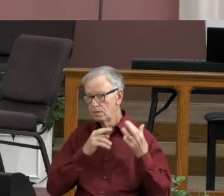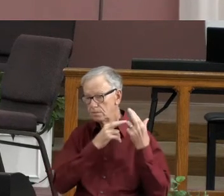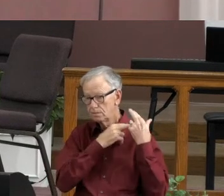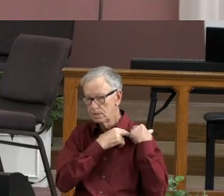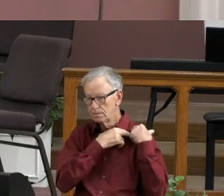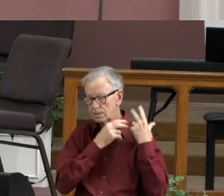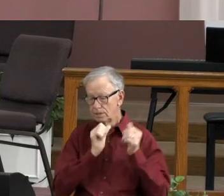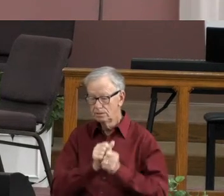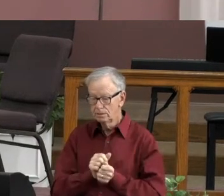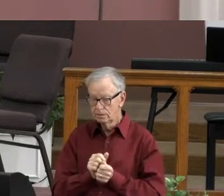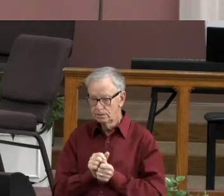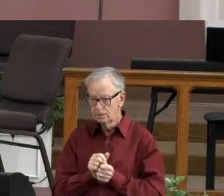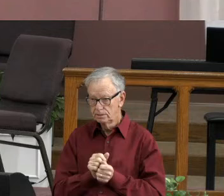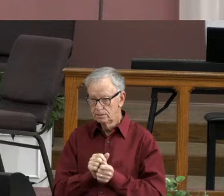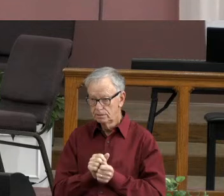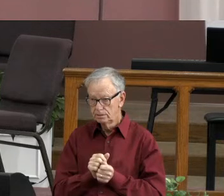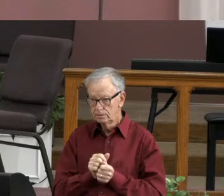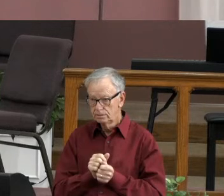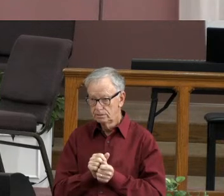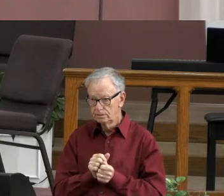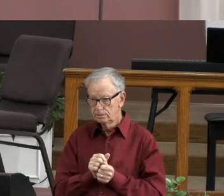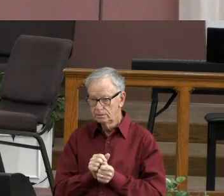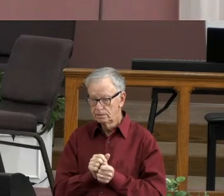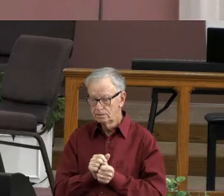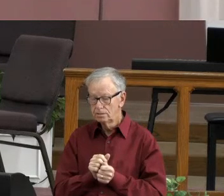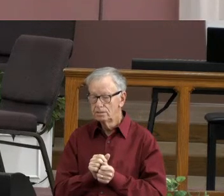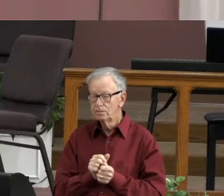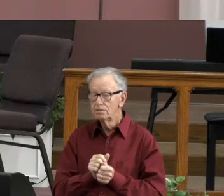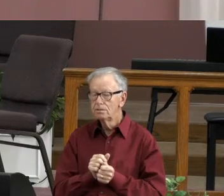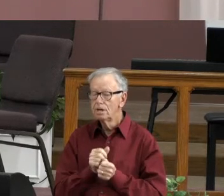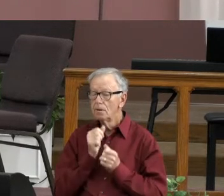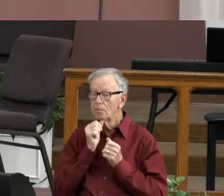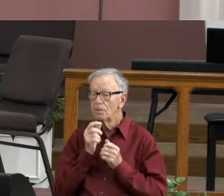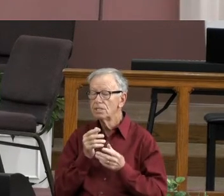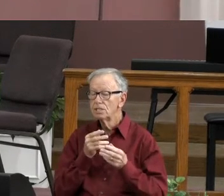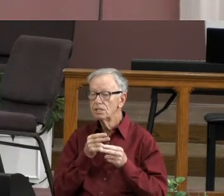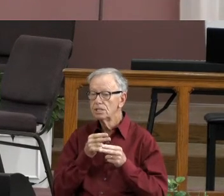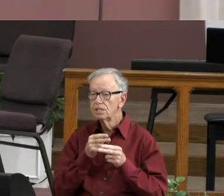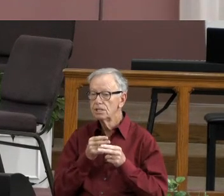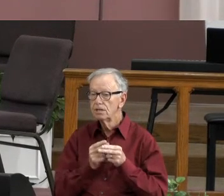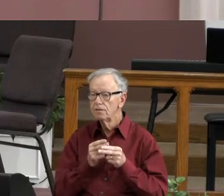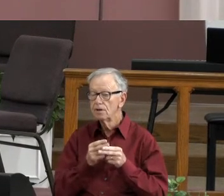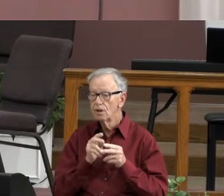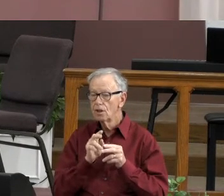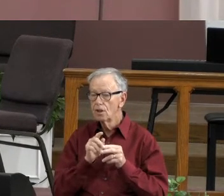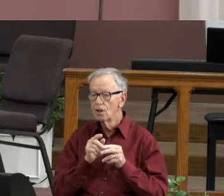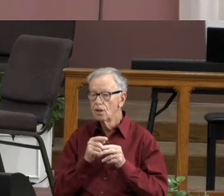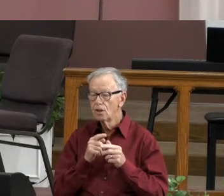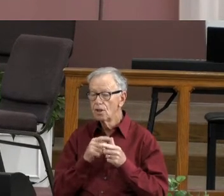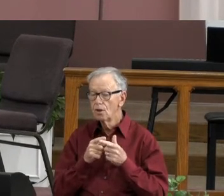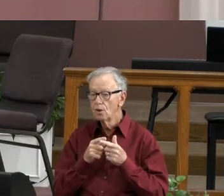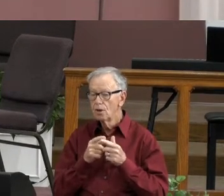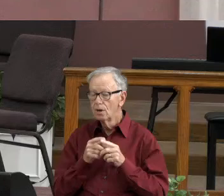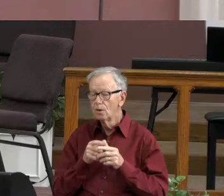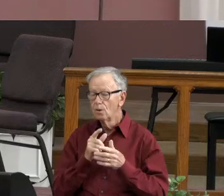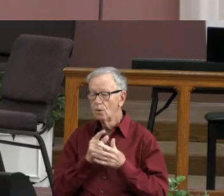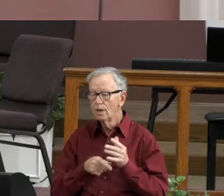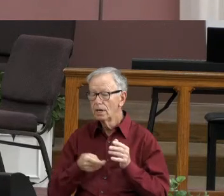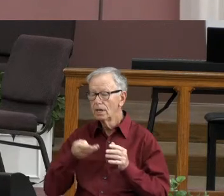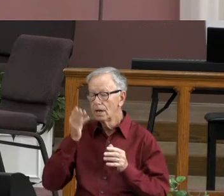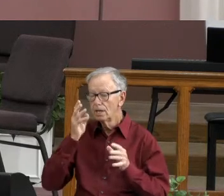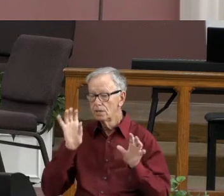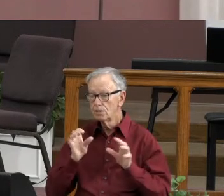Not much heavier, though, than what I believe God is doing in this